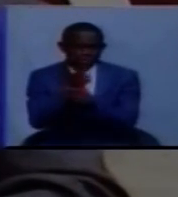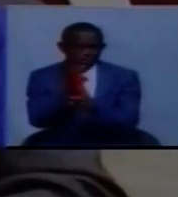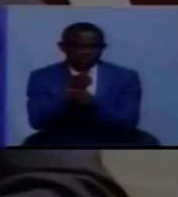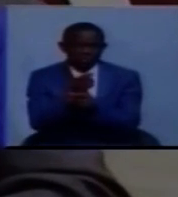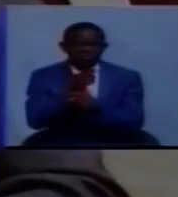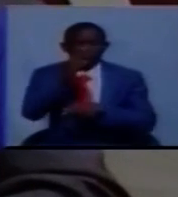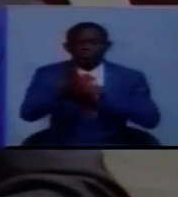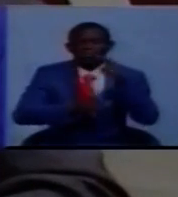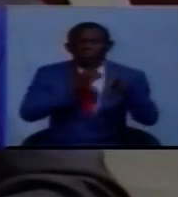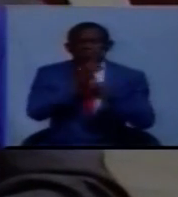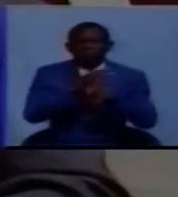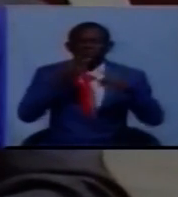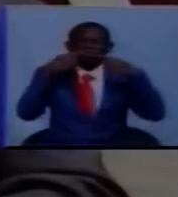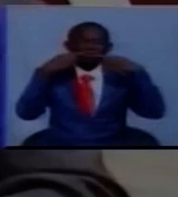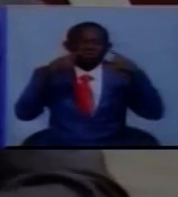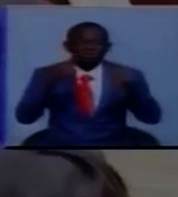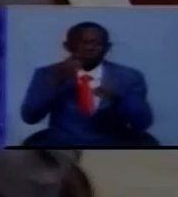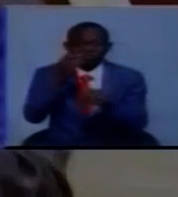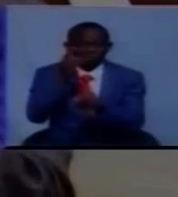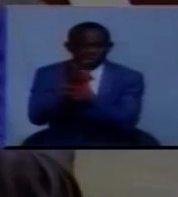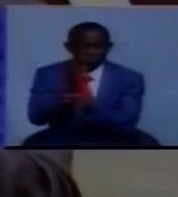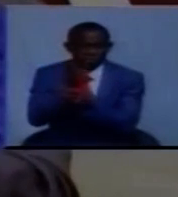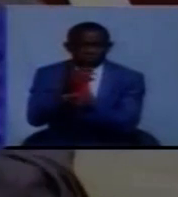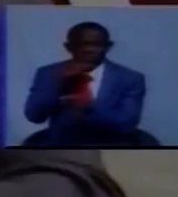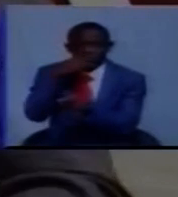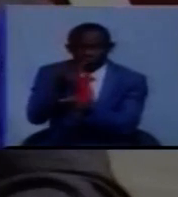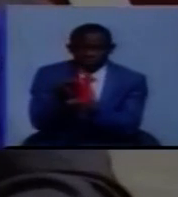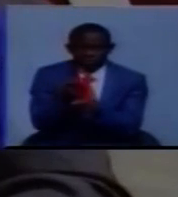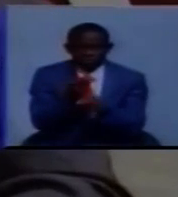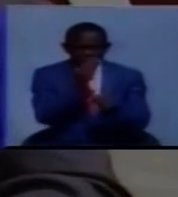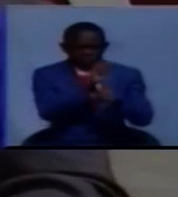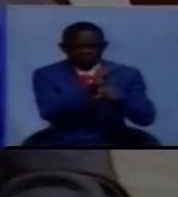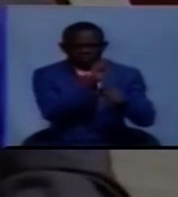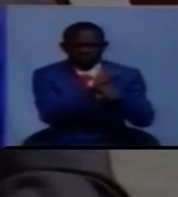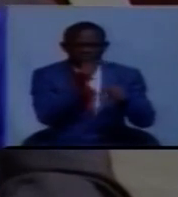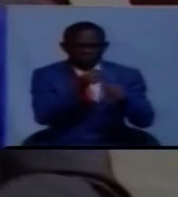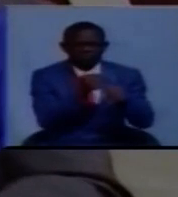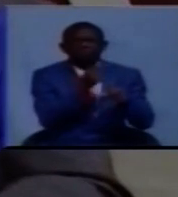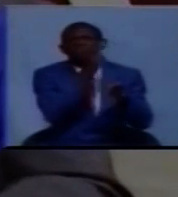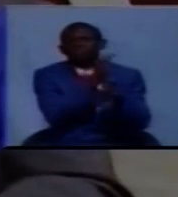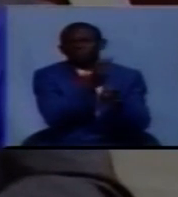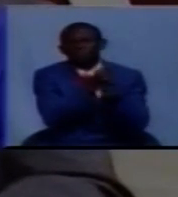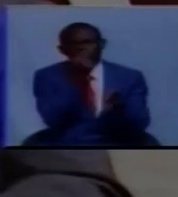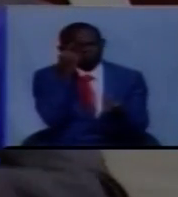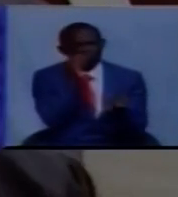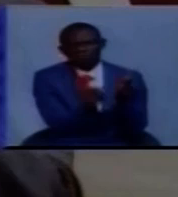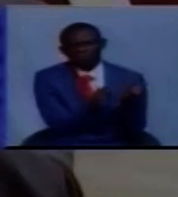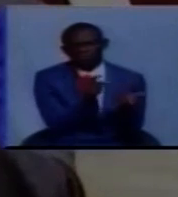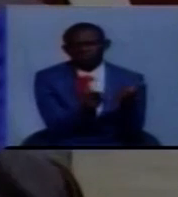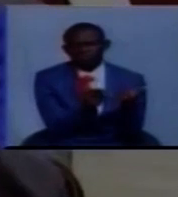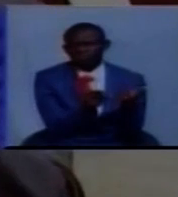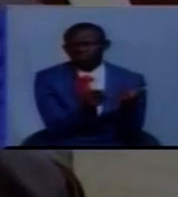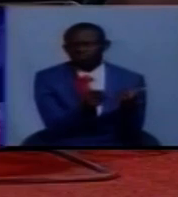that employment is a right, which means not necessarily that government should move with the jobs in the pockets. It means